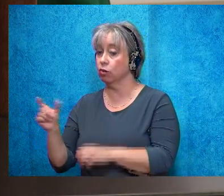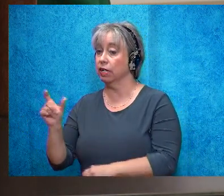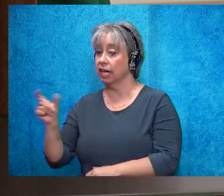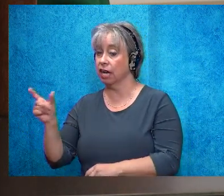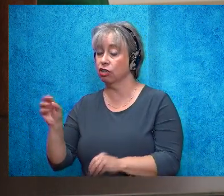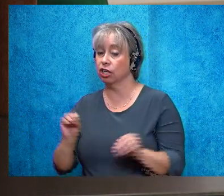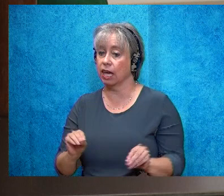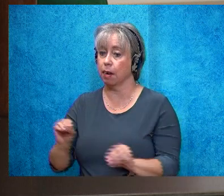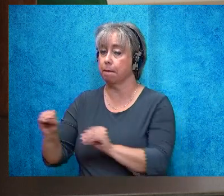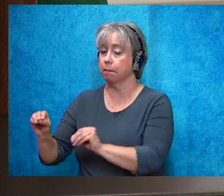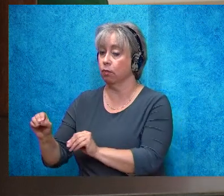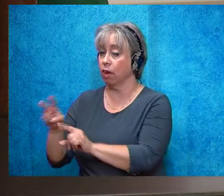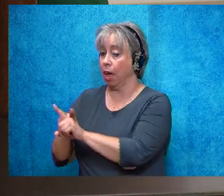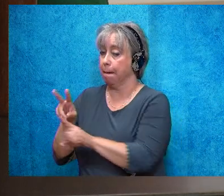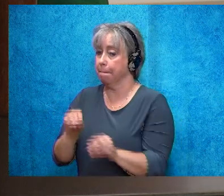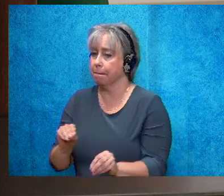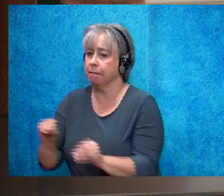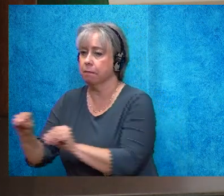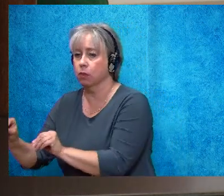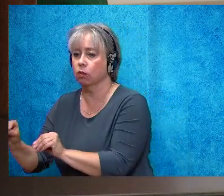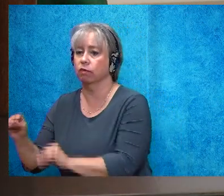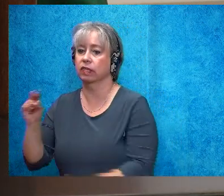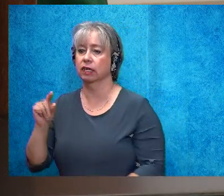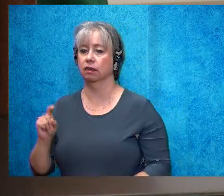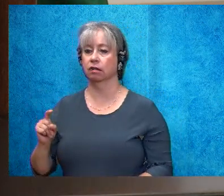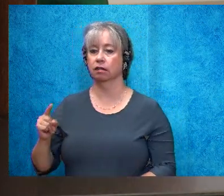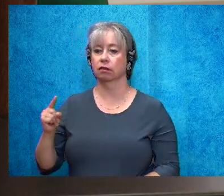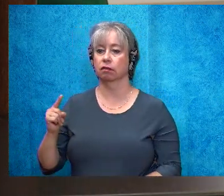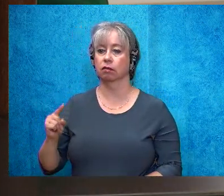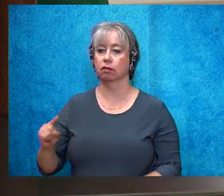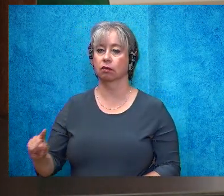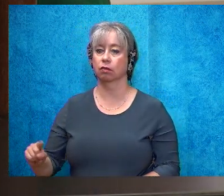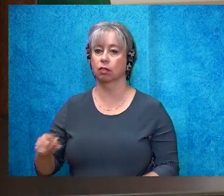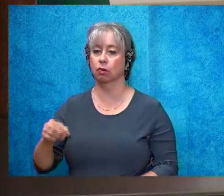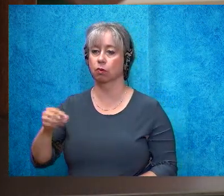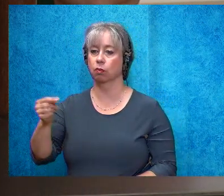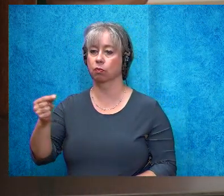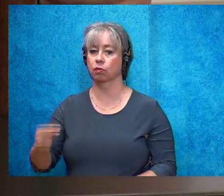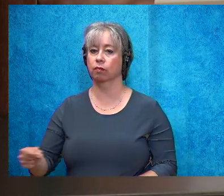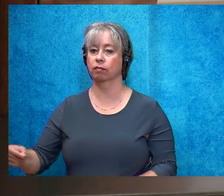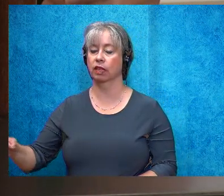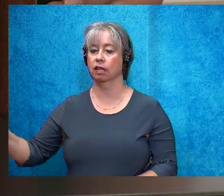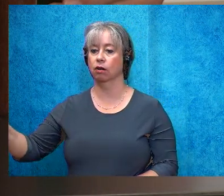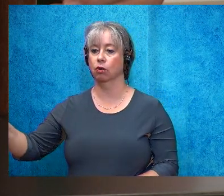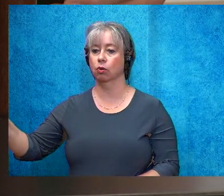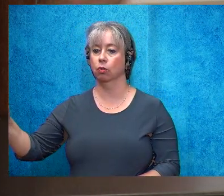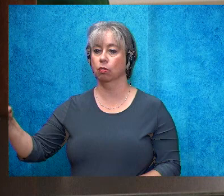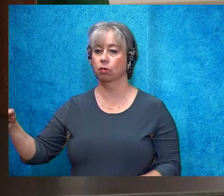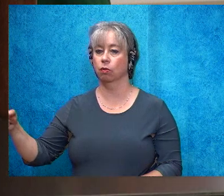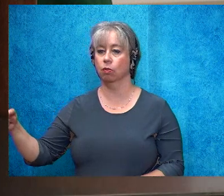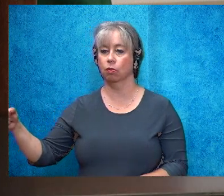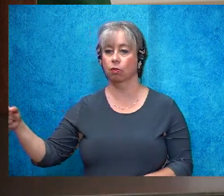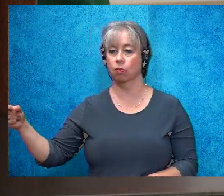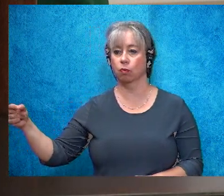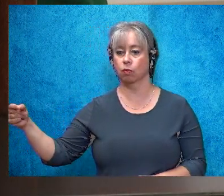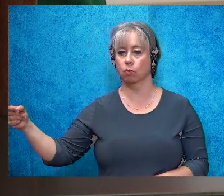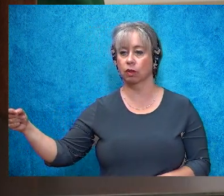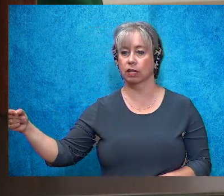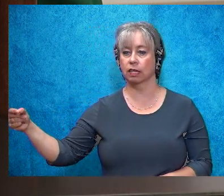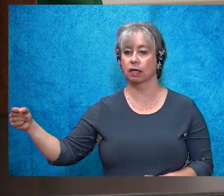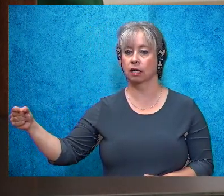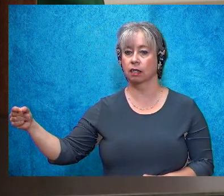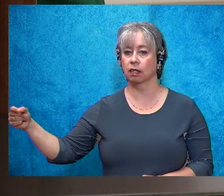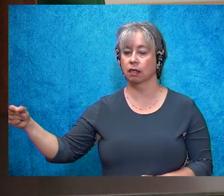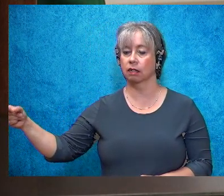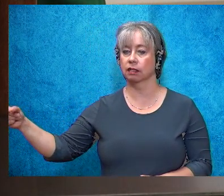I'm applying energy, I'm doing work because I'm moving the ball out of its resting position and I'm actually going up